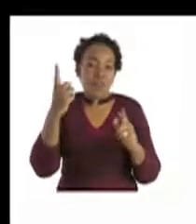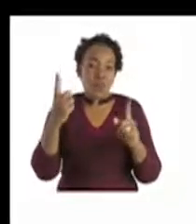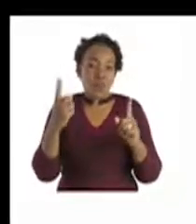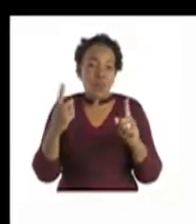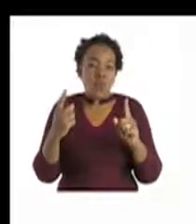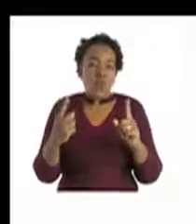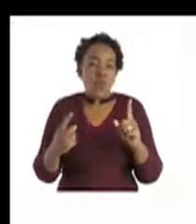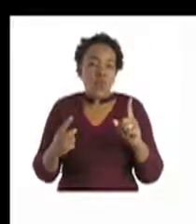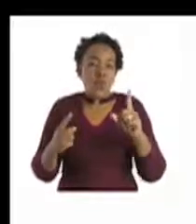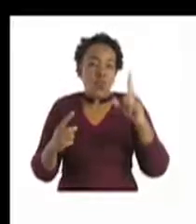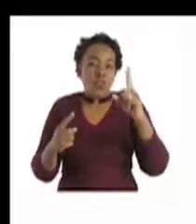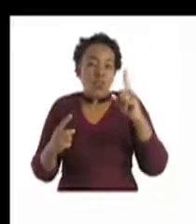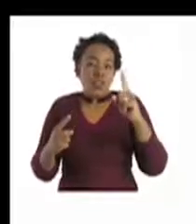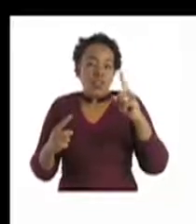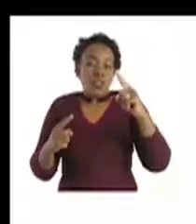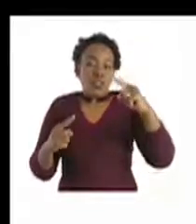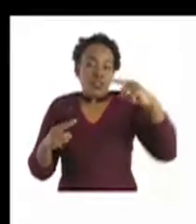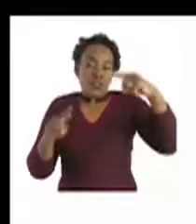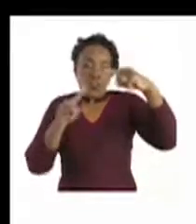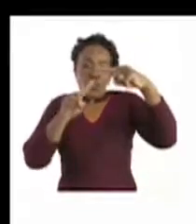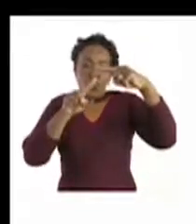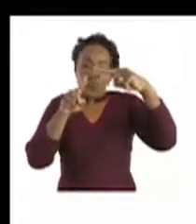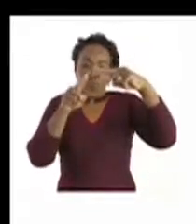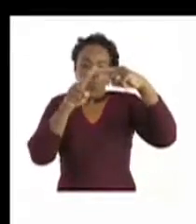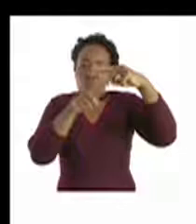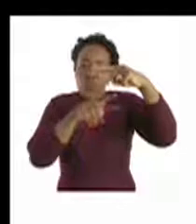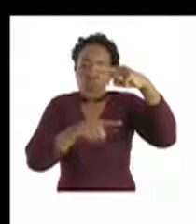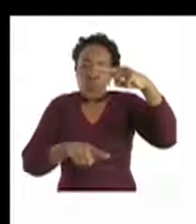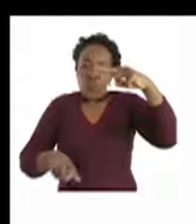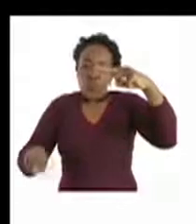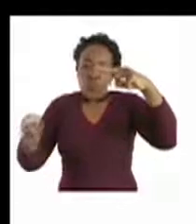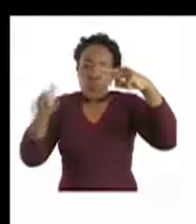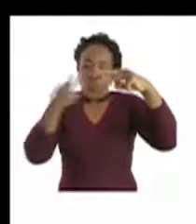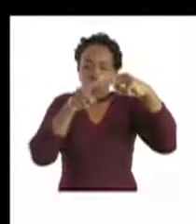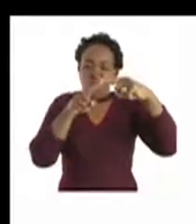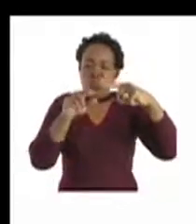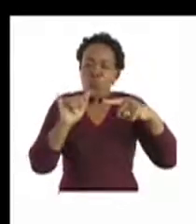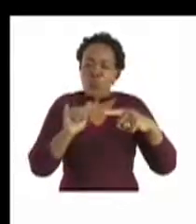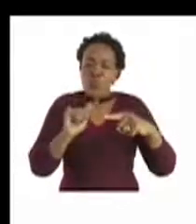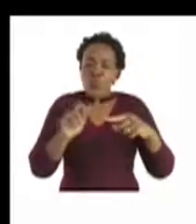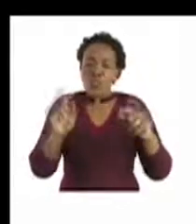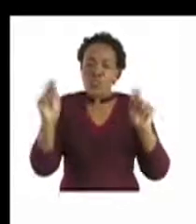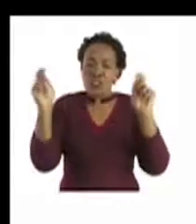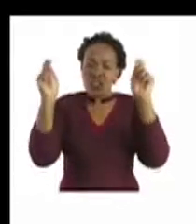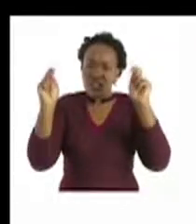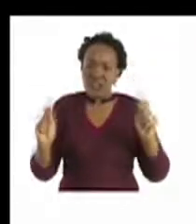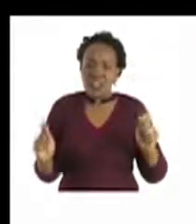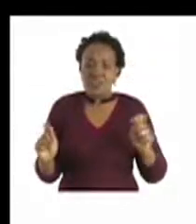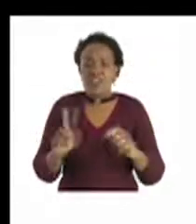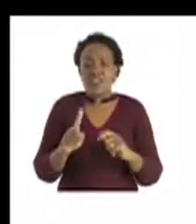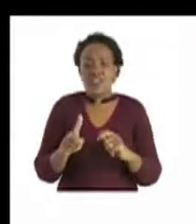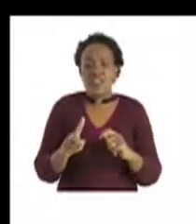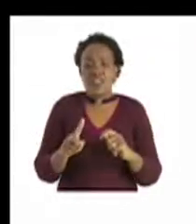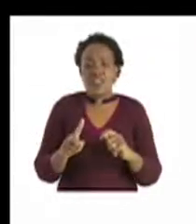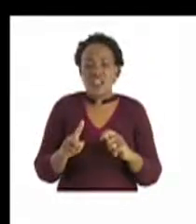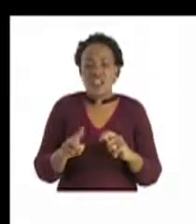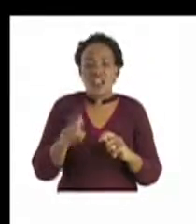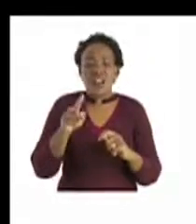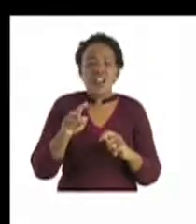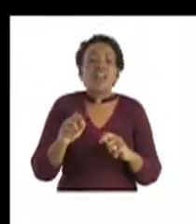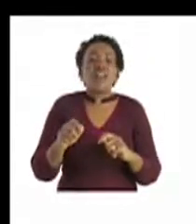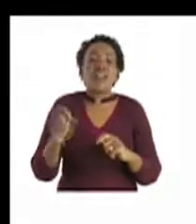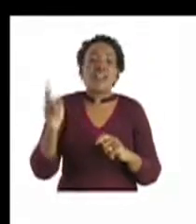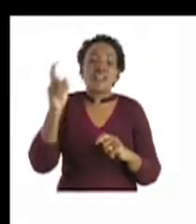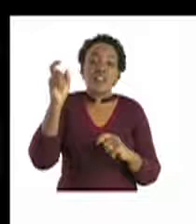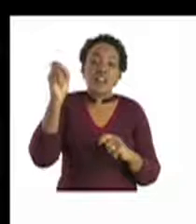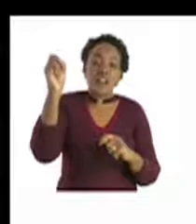curved side that goes all the way around. Which shape is that? It's a